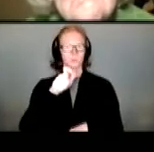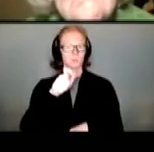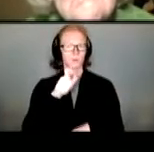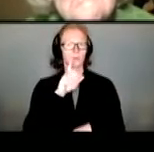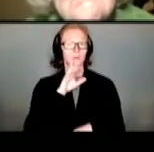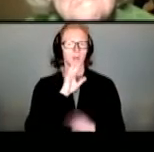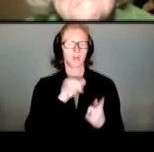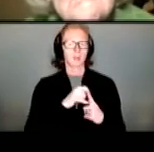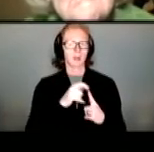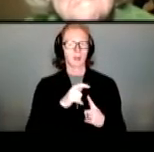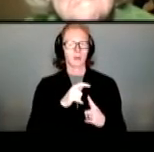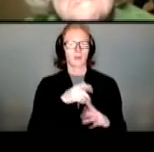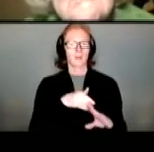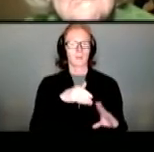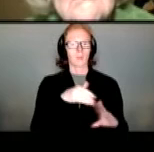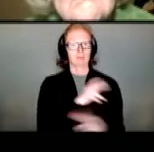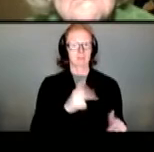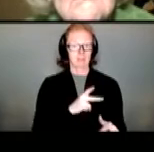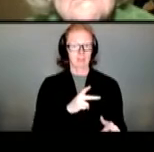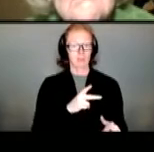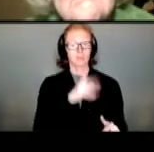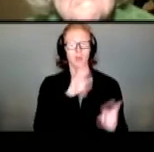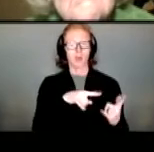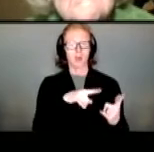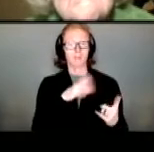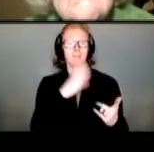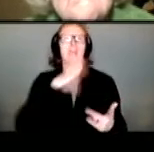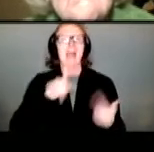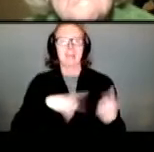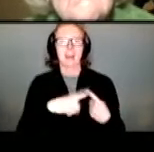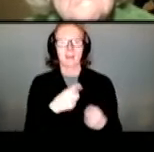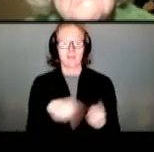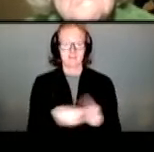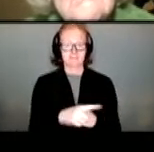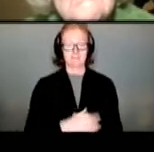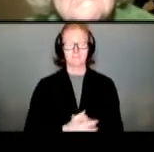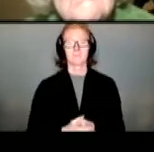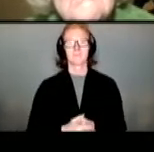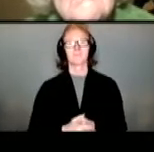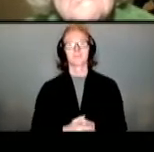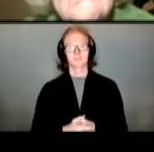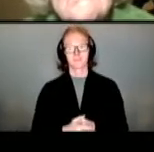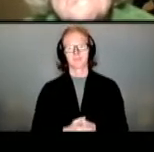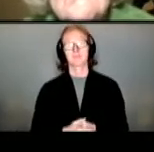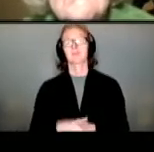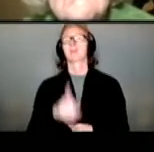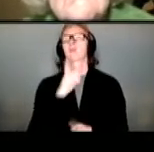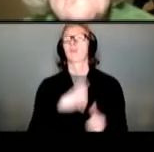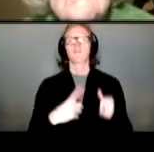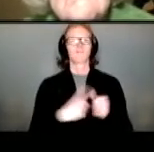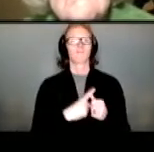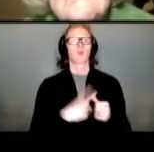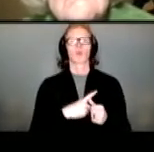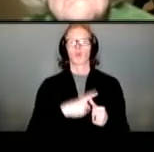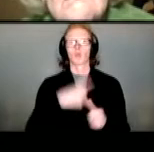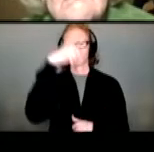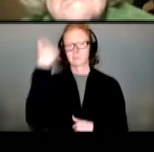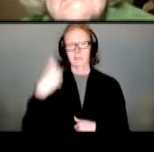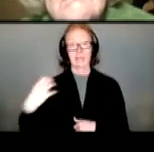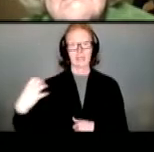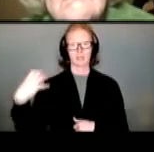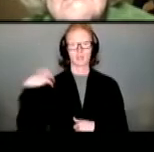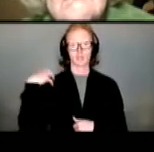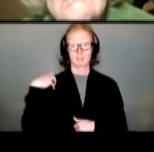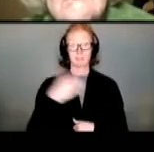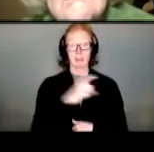And I appreciate that. I do appreciate that you're lifting up that Chief Moose was the first Black chief here in Portland. We've had several since then. And,